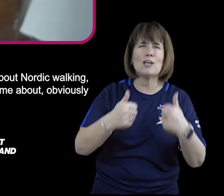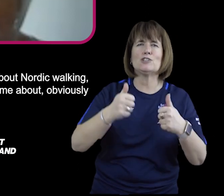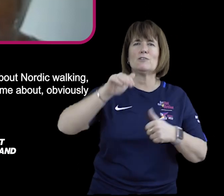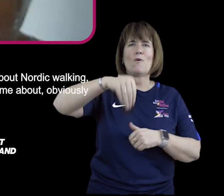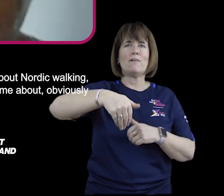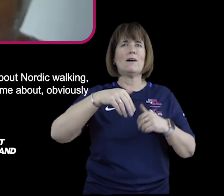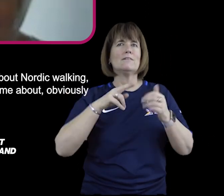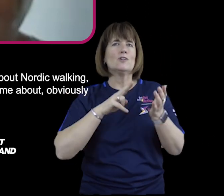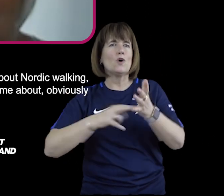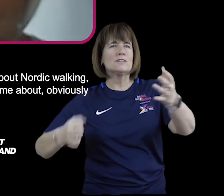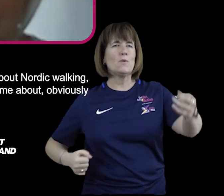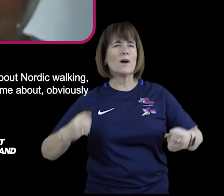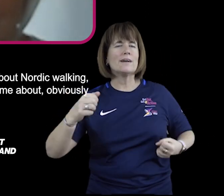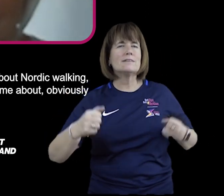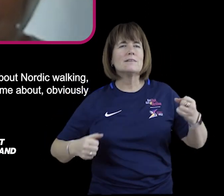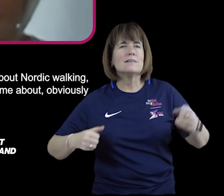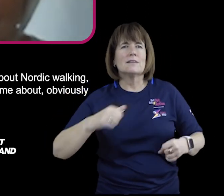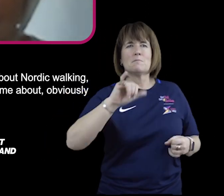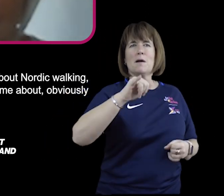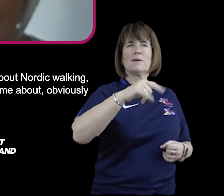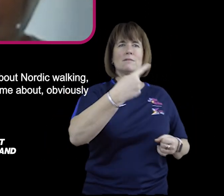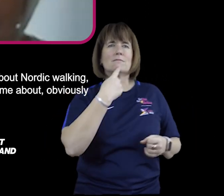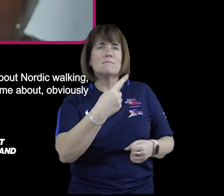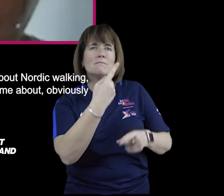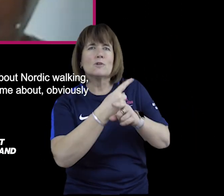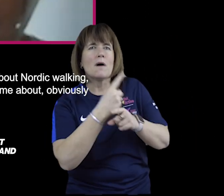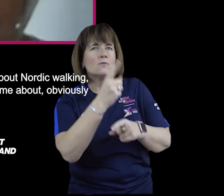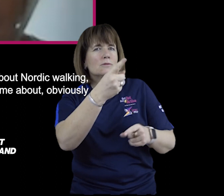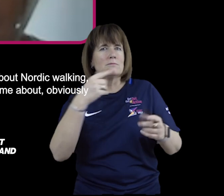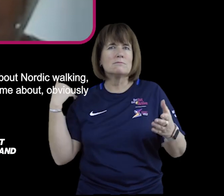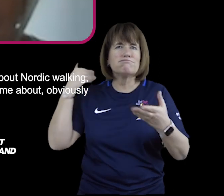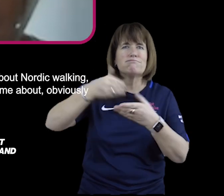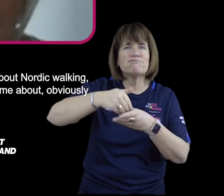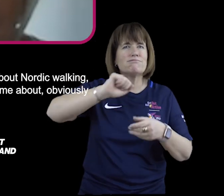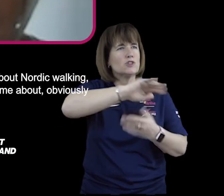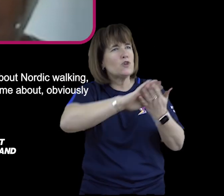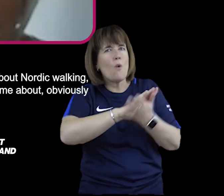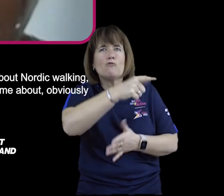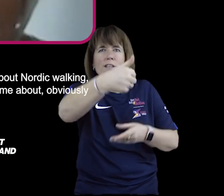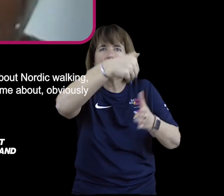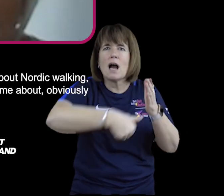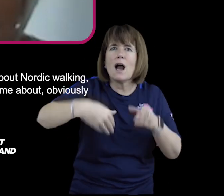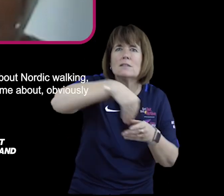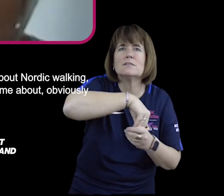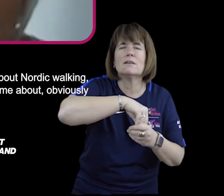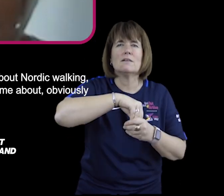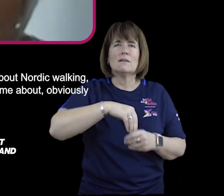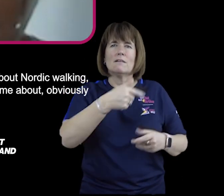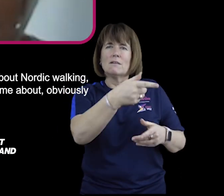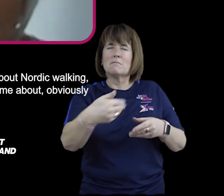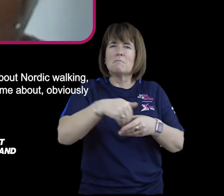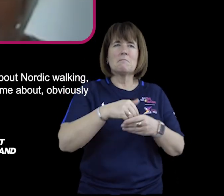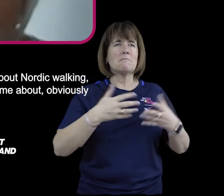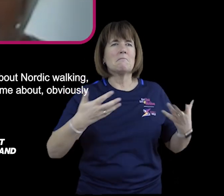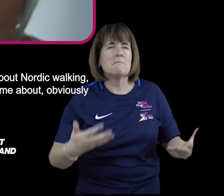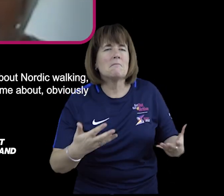are about Nordic walking, but perhaps you can give me a little bit of background about your story and how you came about, obviously,